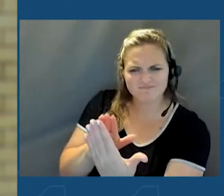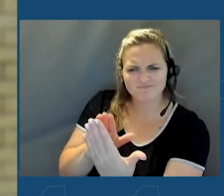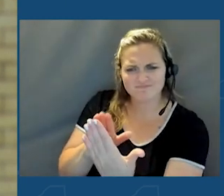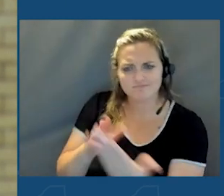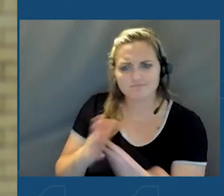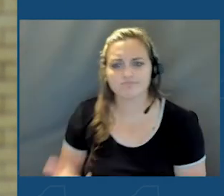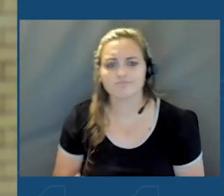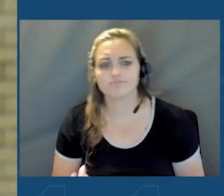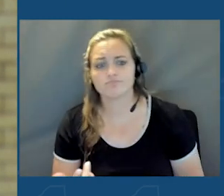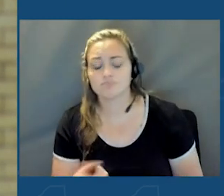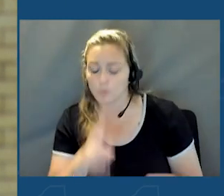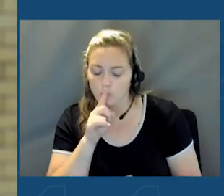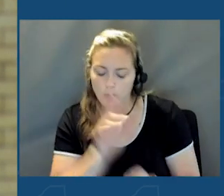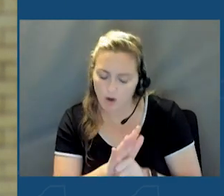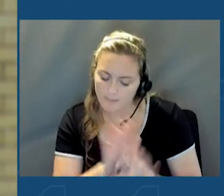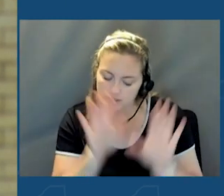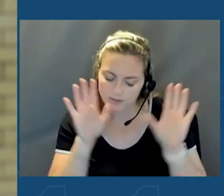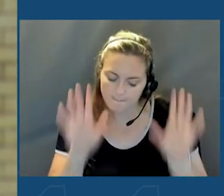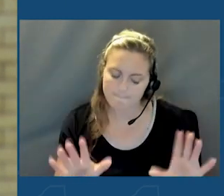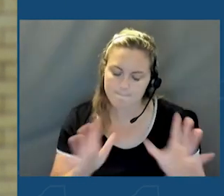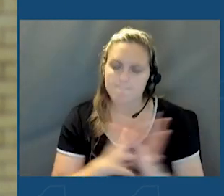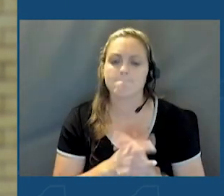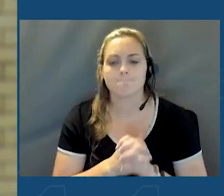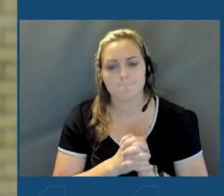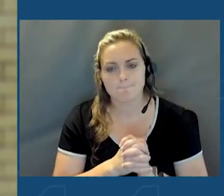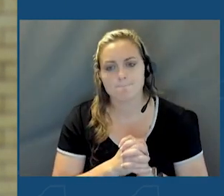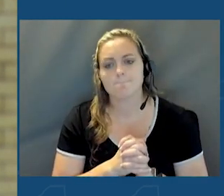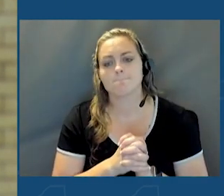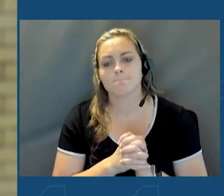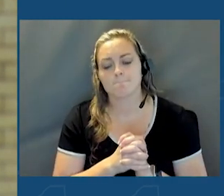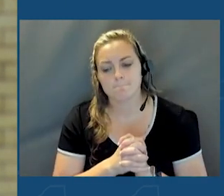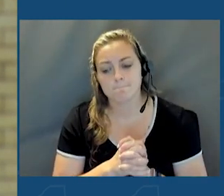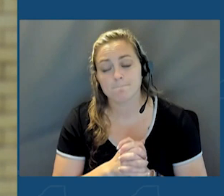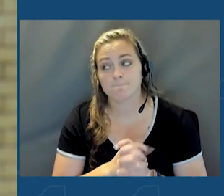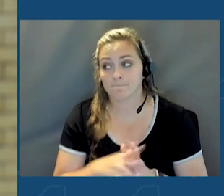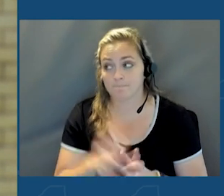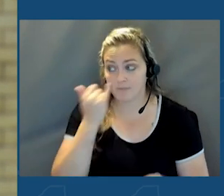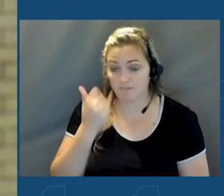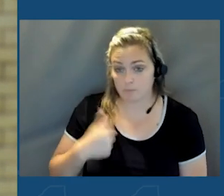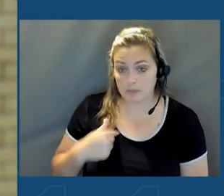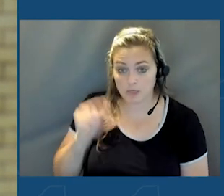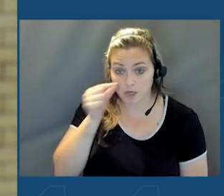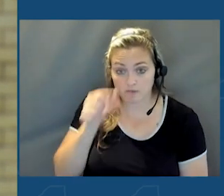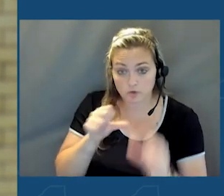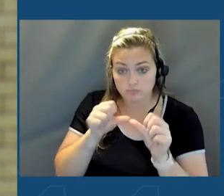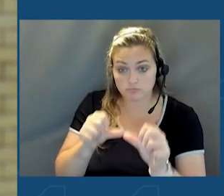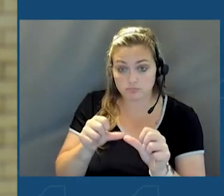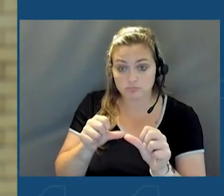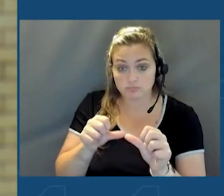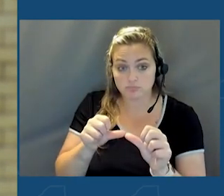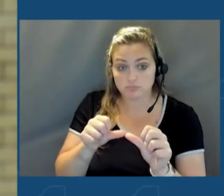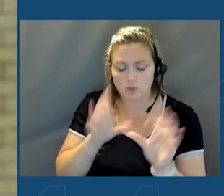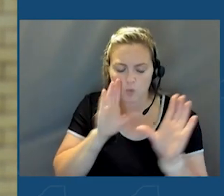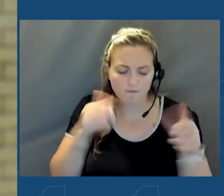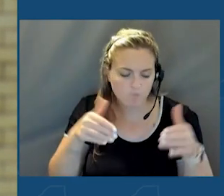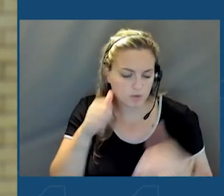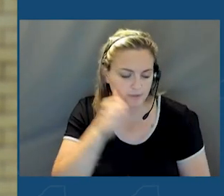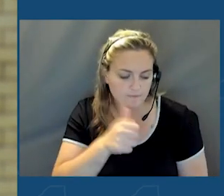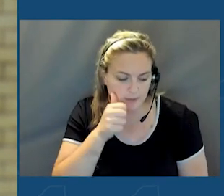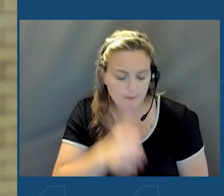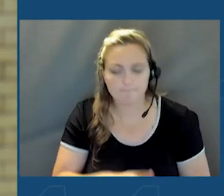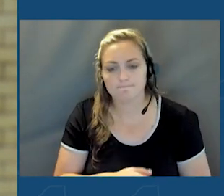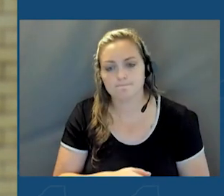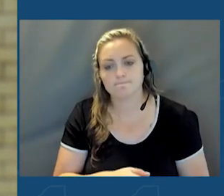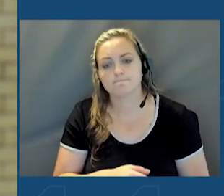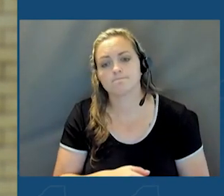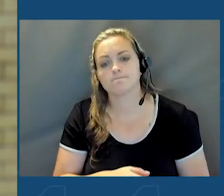I can promise you this. As long as I'm the governor, I'm going to focus every single day on making